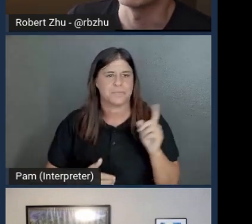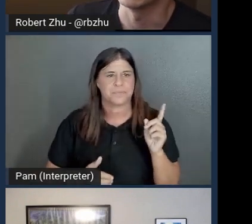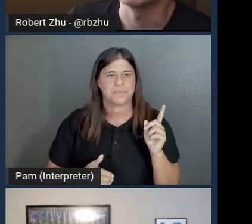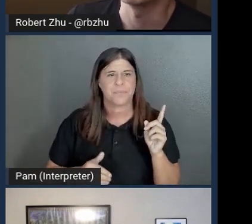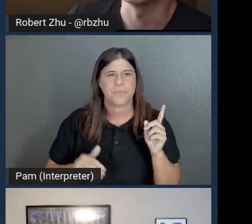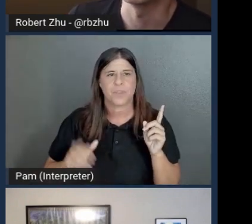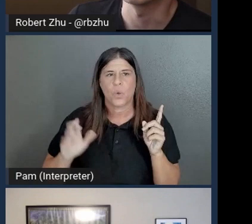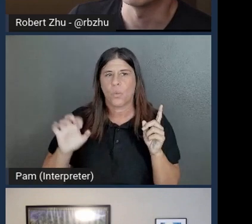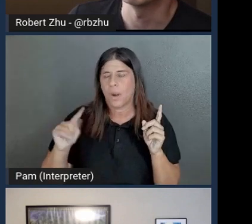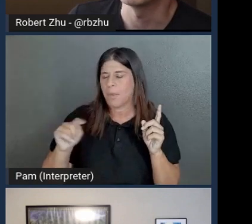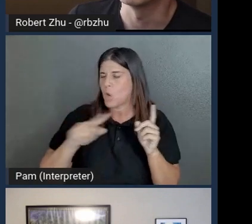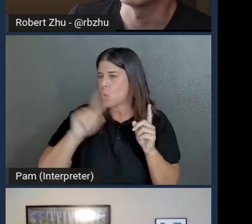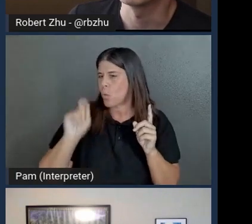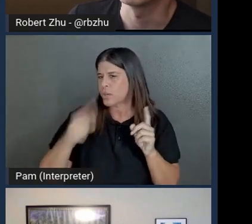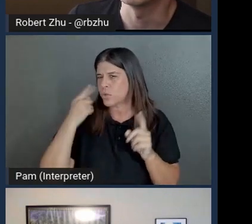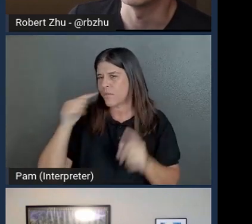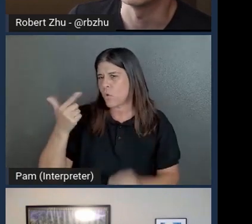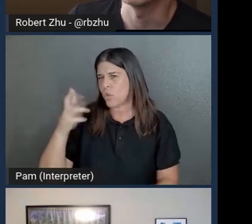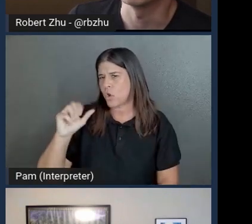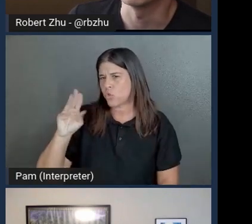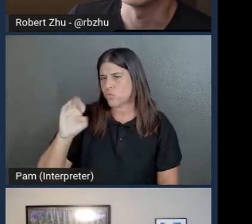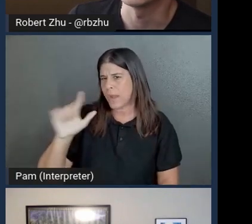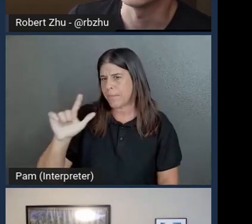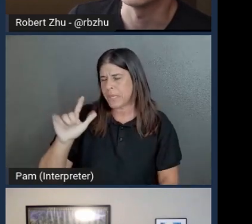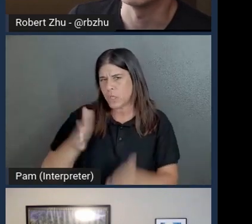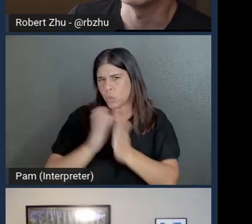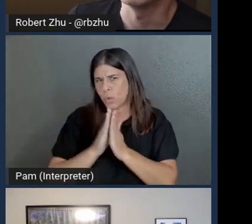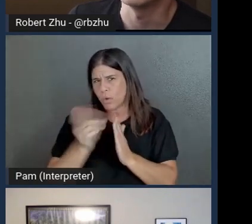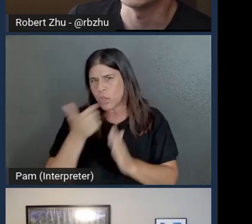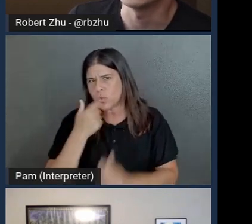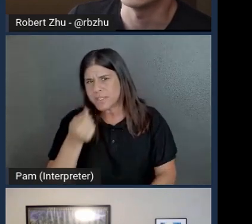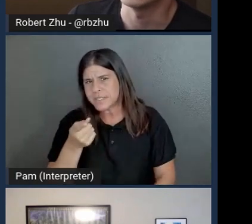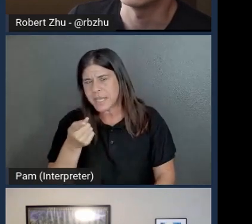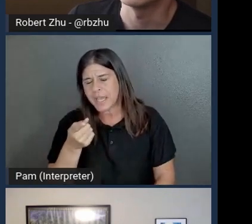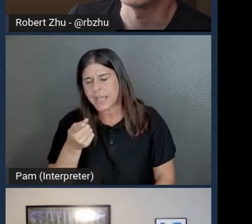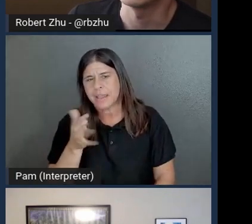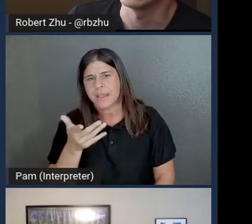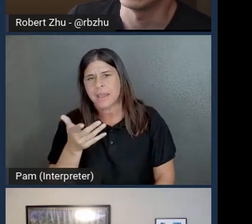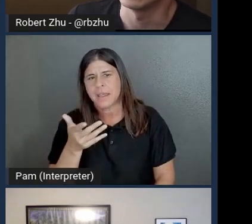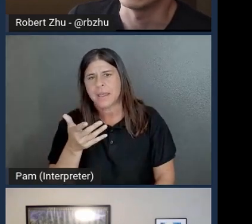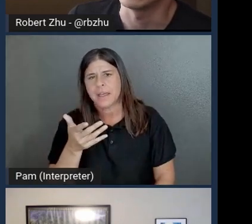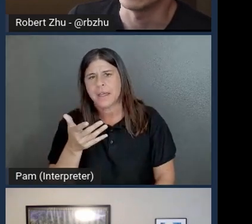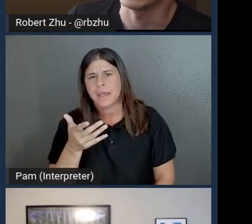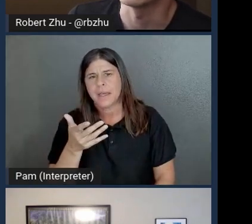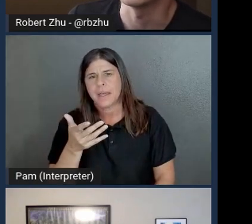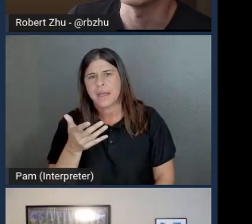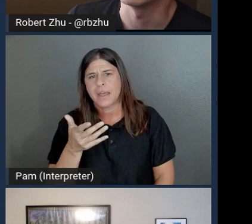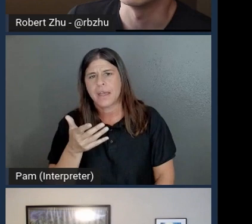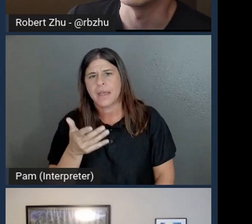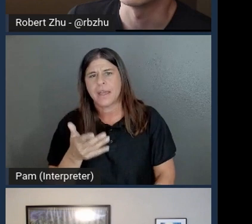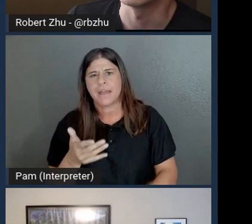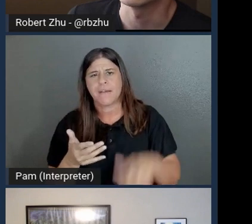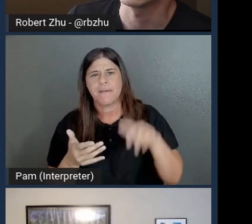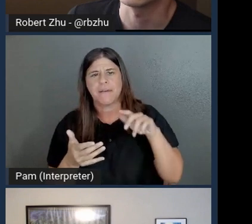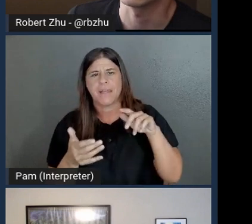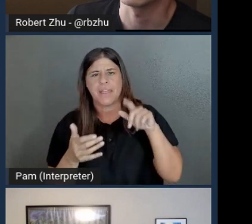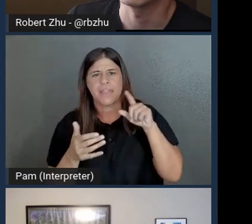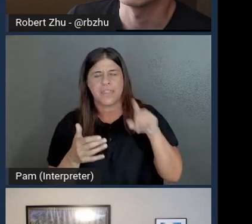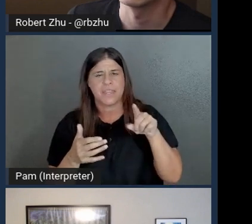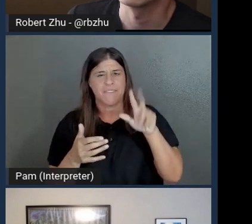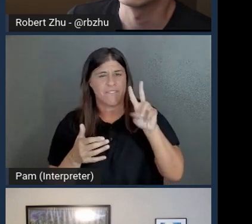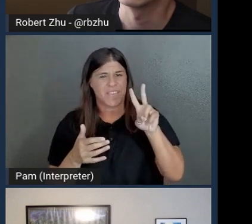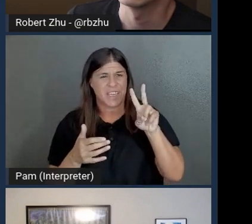Dave, for the Gremlin query where you say v dot has, v is for vertex, is